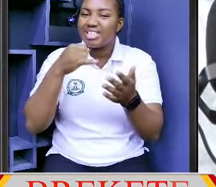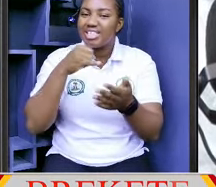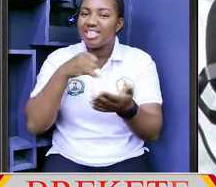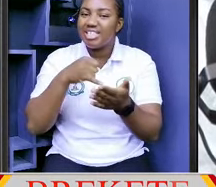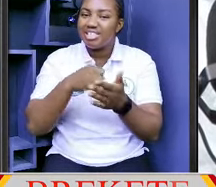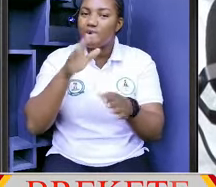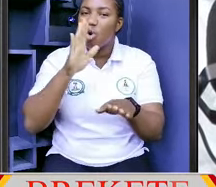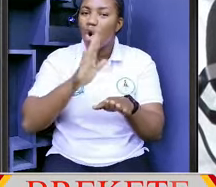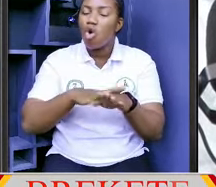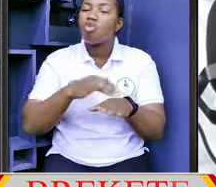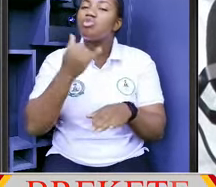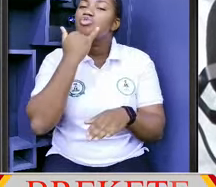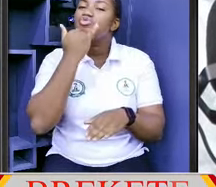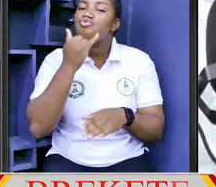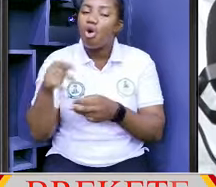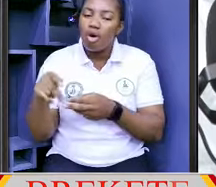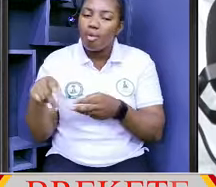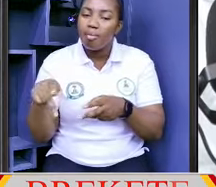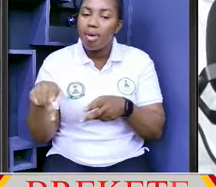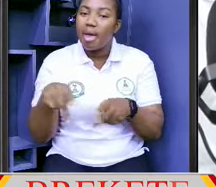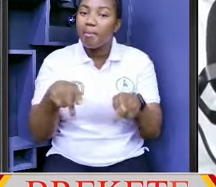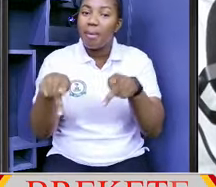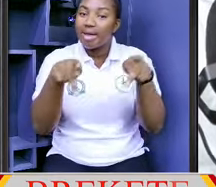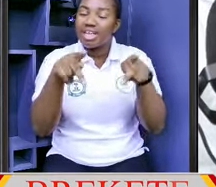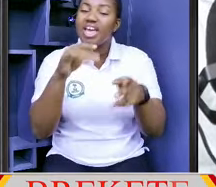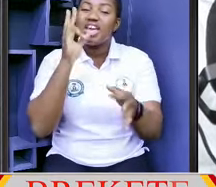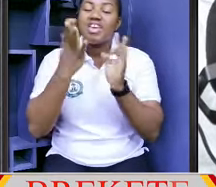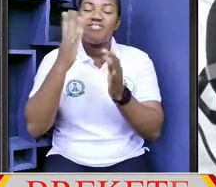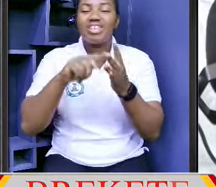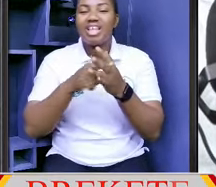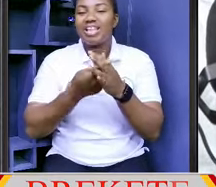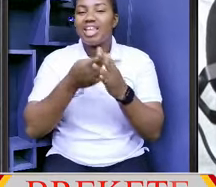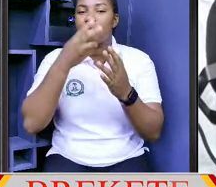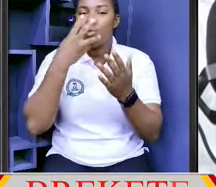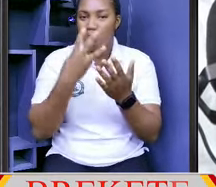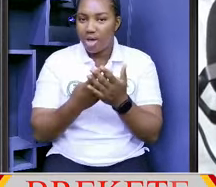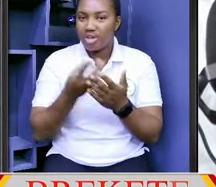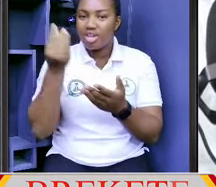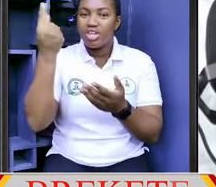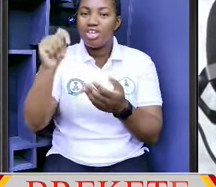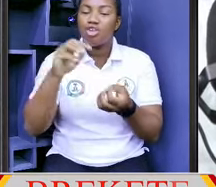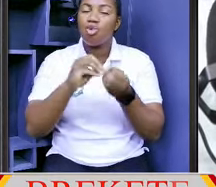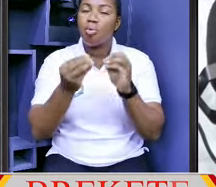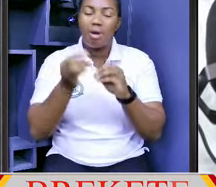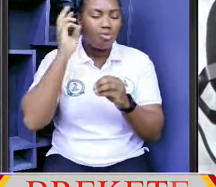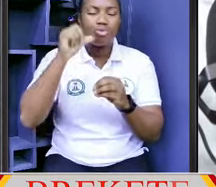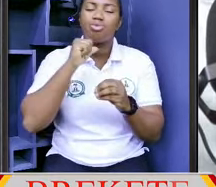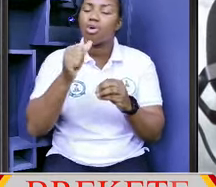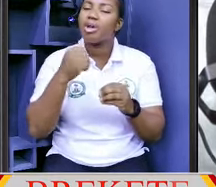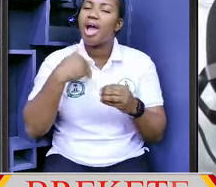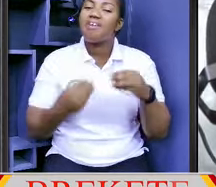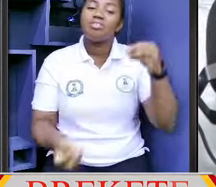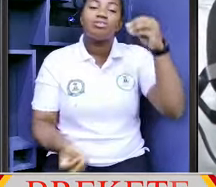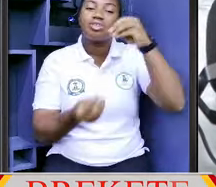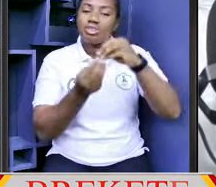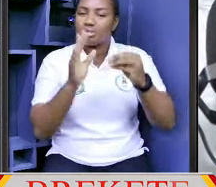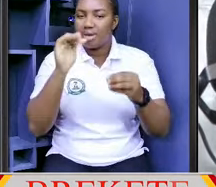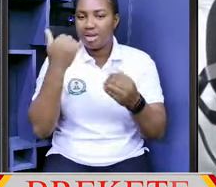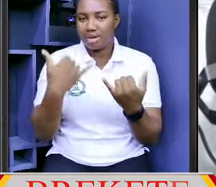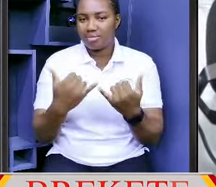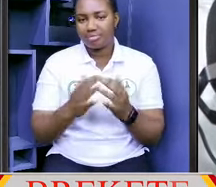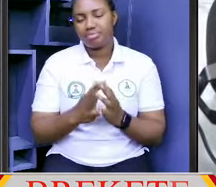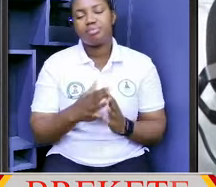the wrong path. Because if they have started it well, the number would have increased by now. My brother.